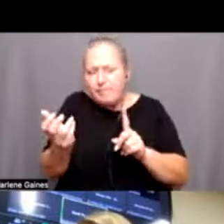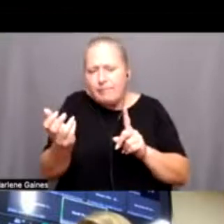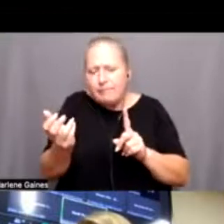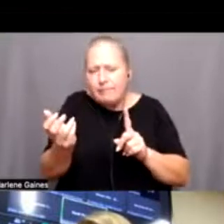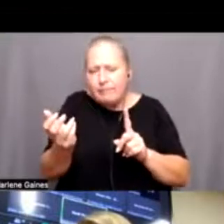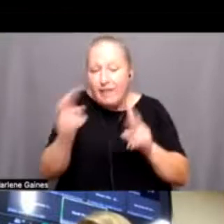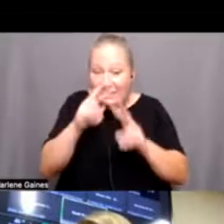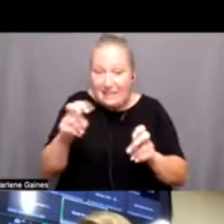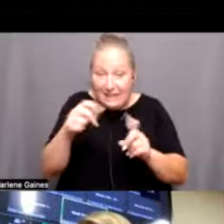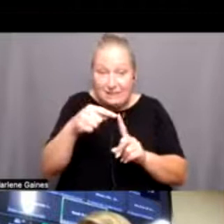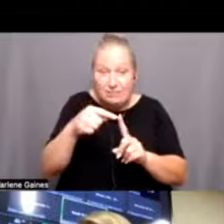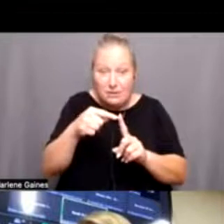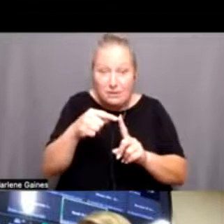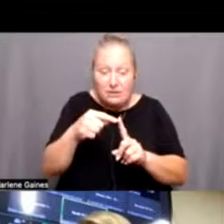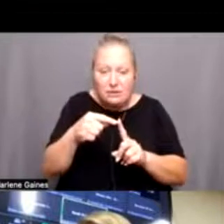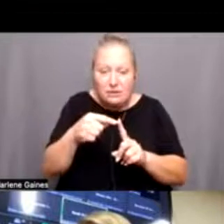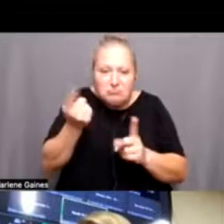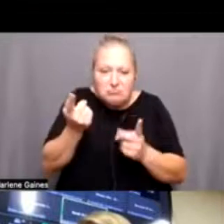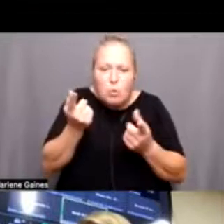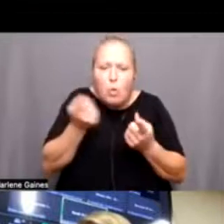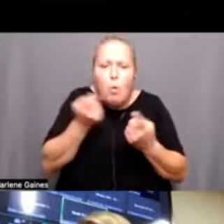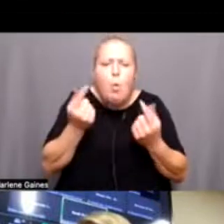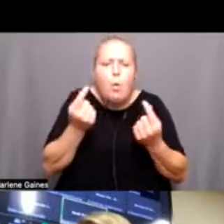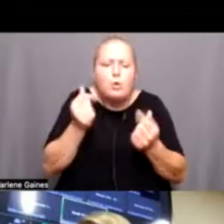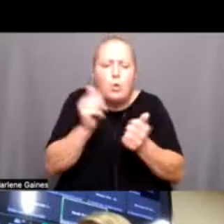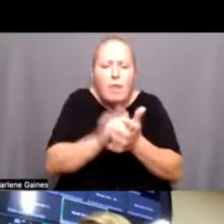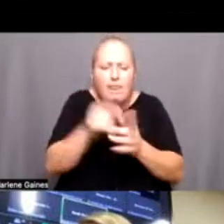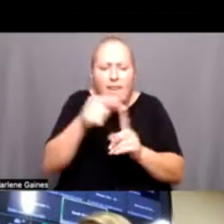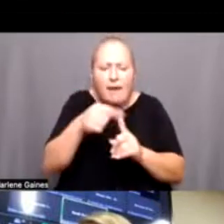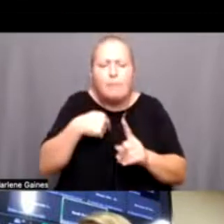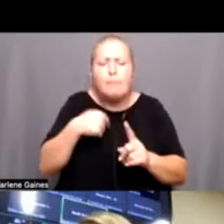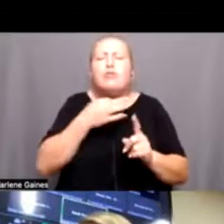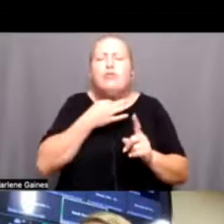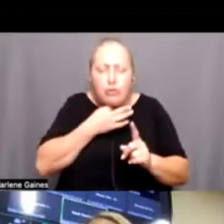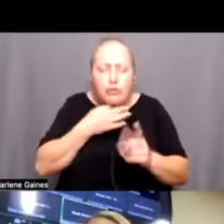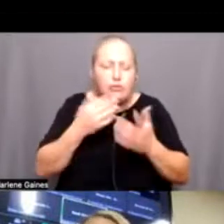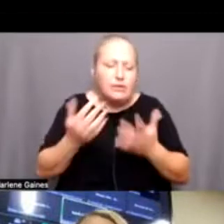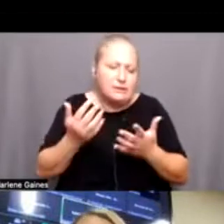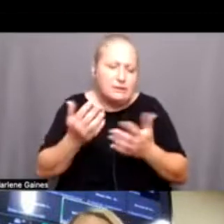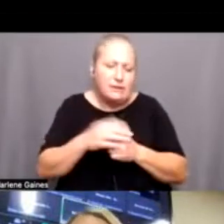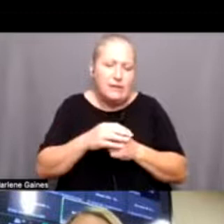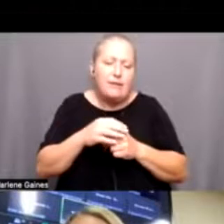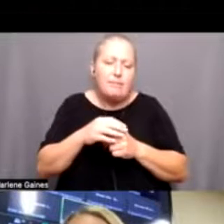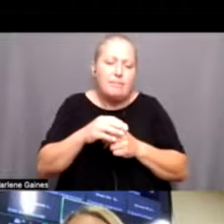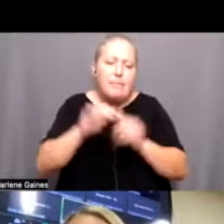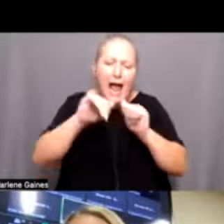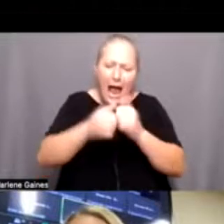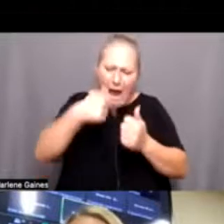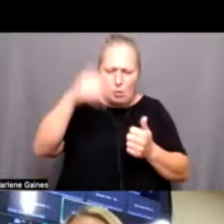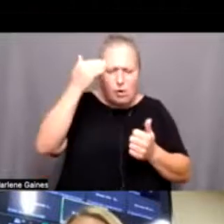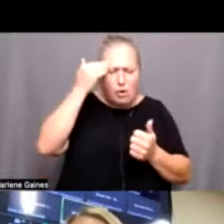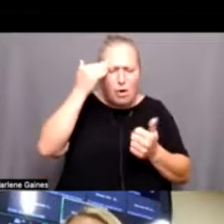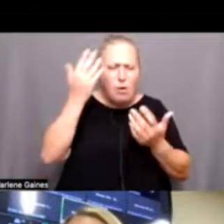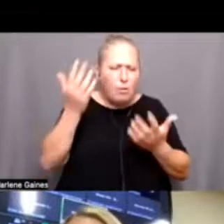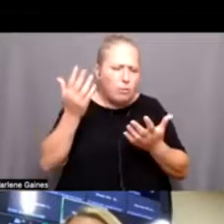there's an assessment, what's happening with that? I'd be really curious. And yeah, how do we know? What